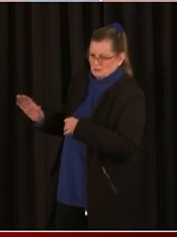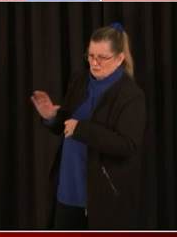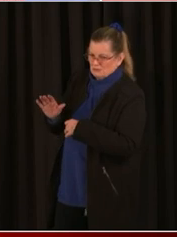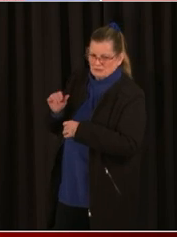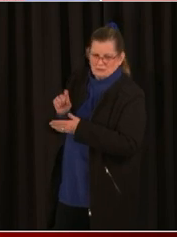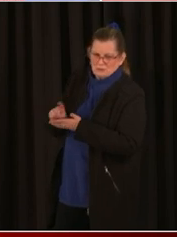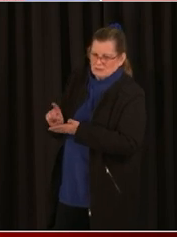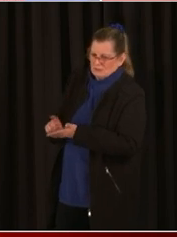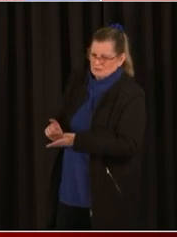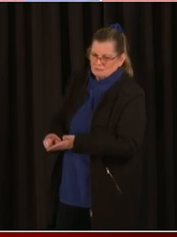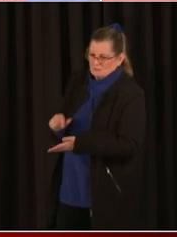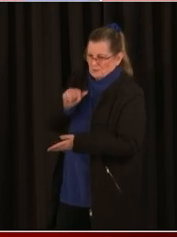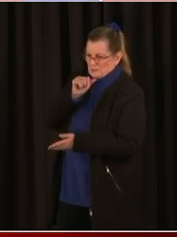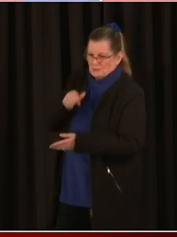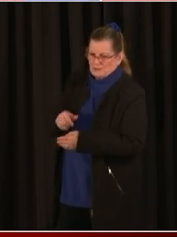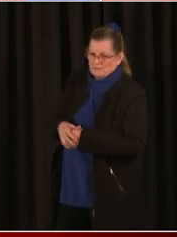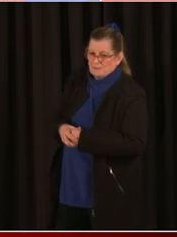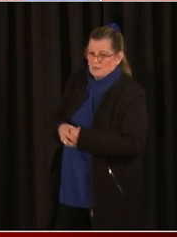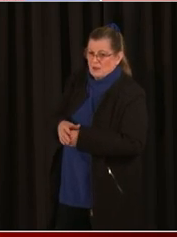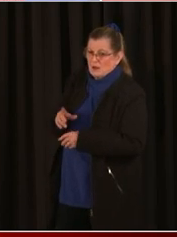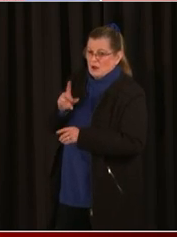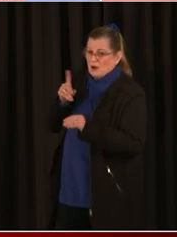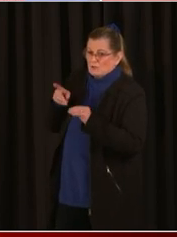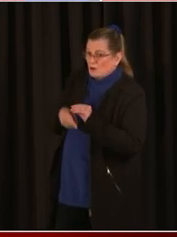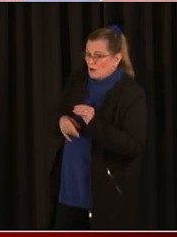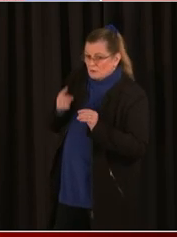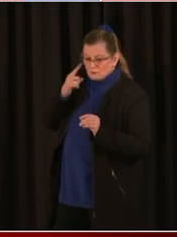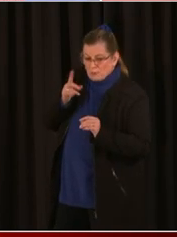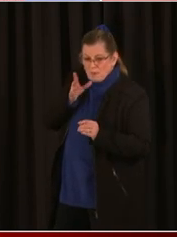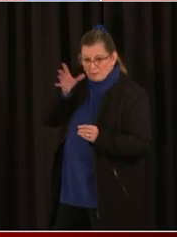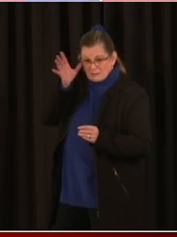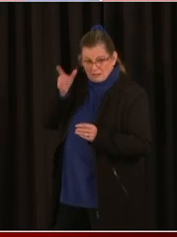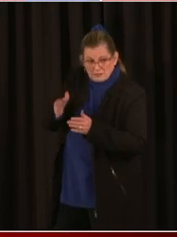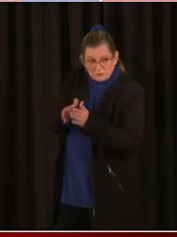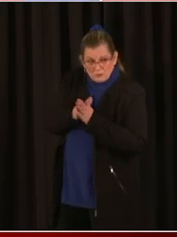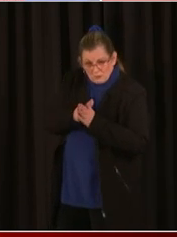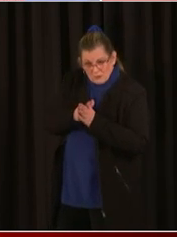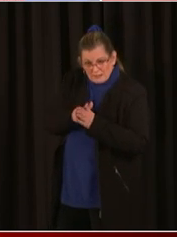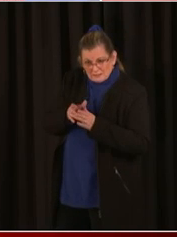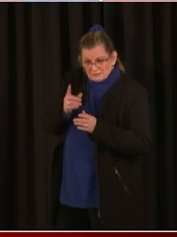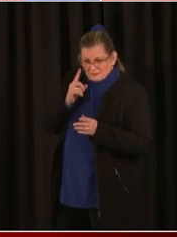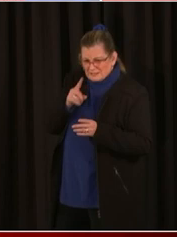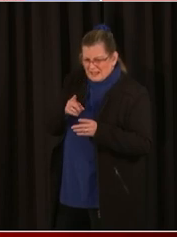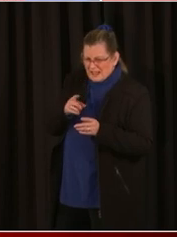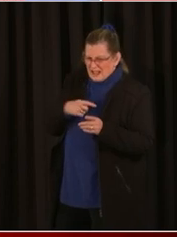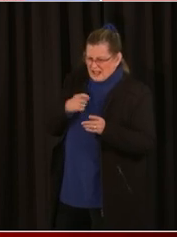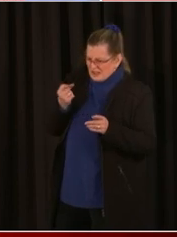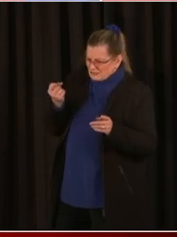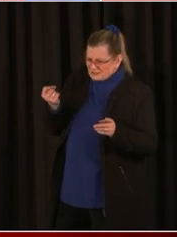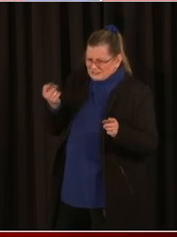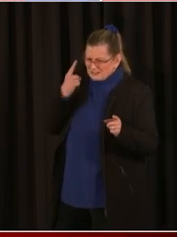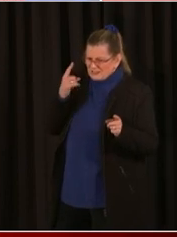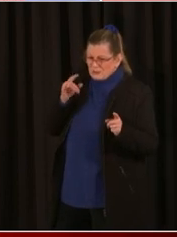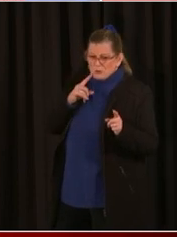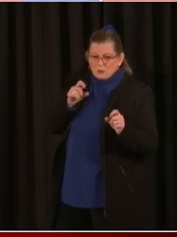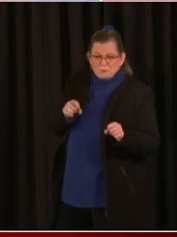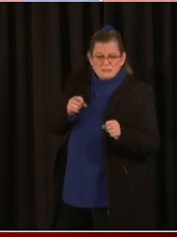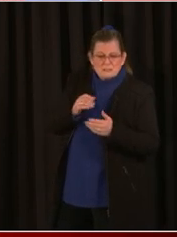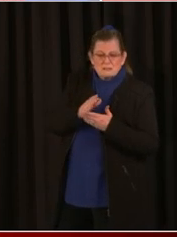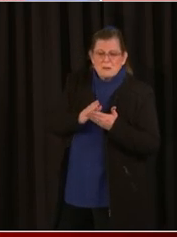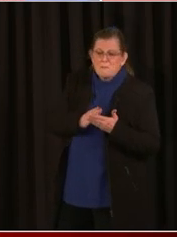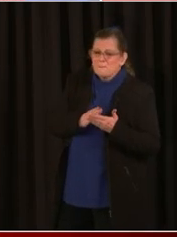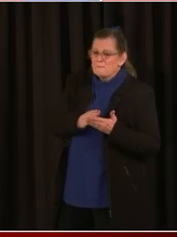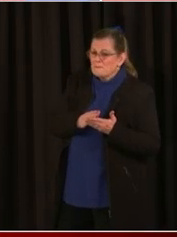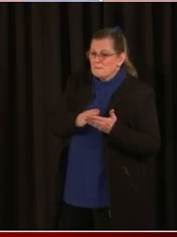week. So there was a cutoff for parents to request in person. But as I understand it, there could be